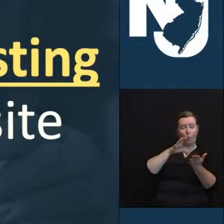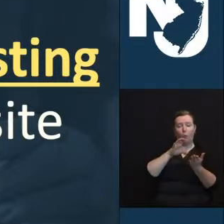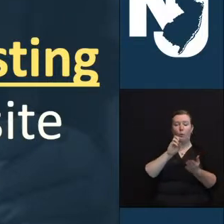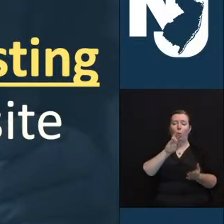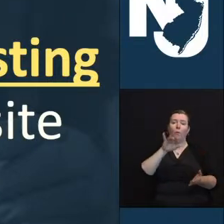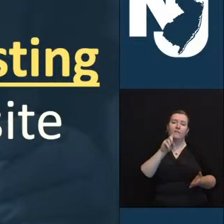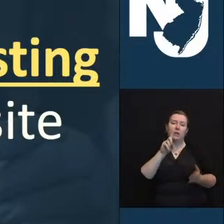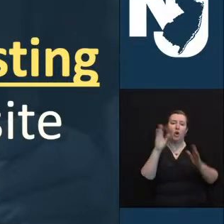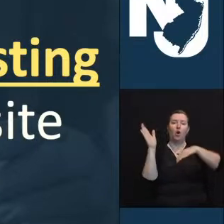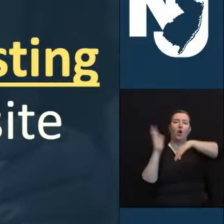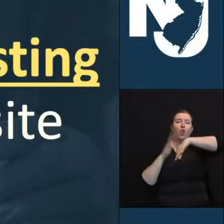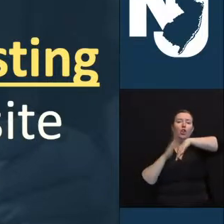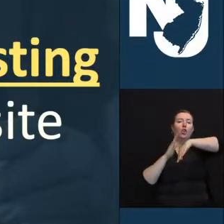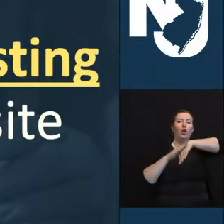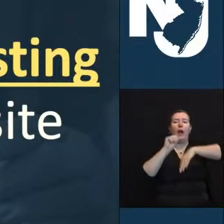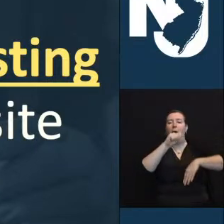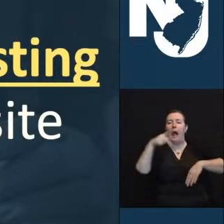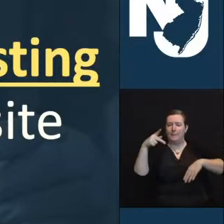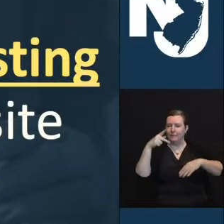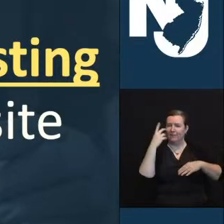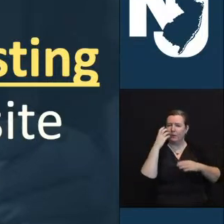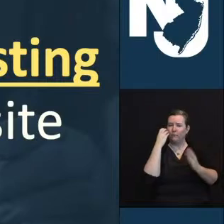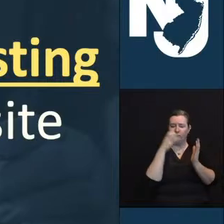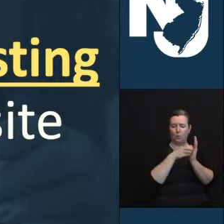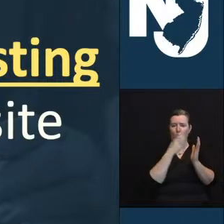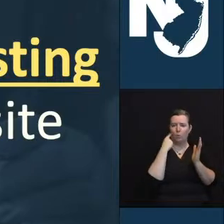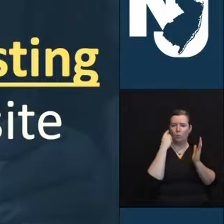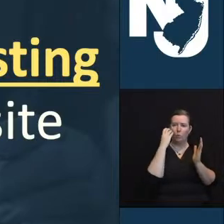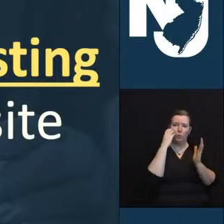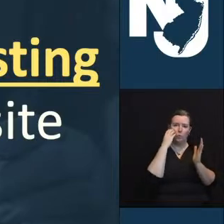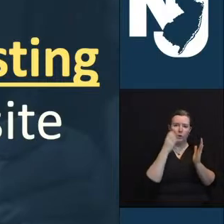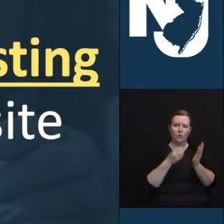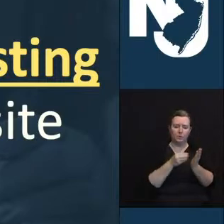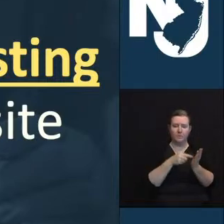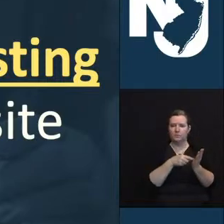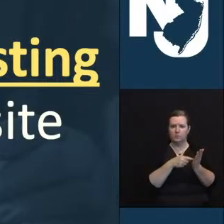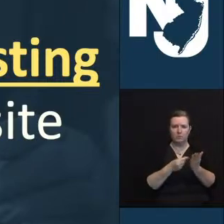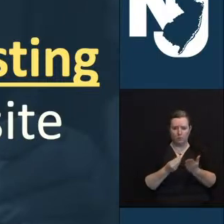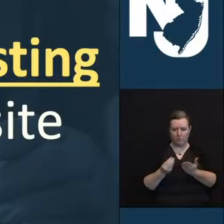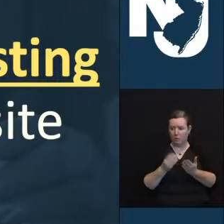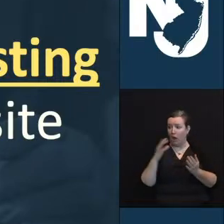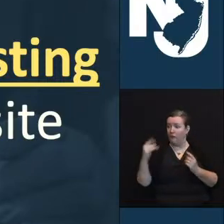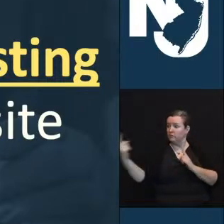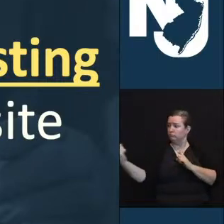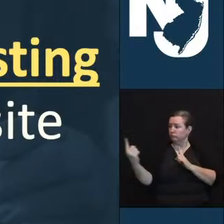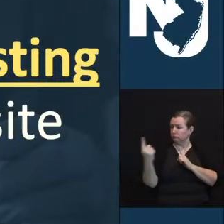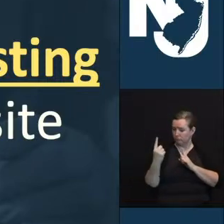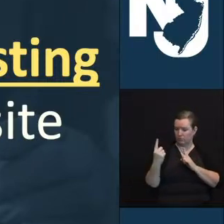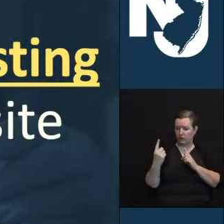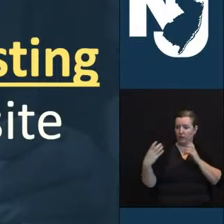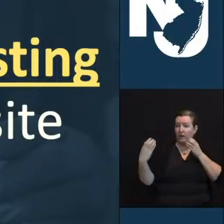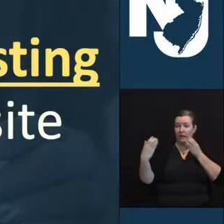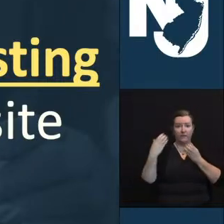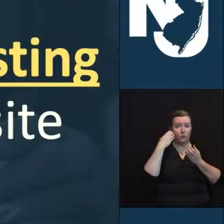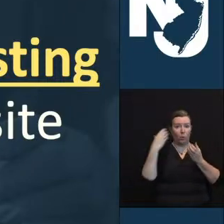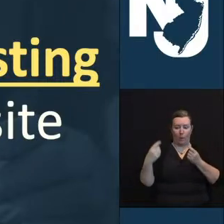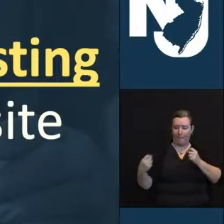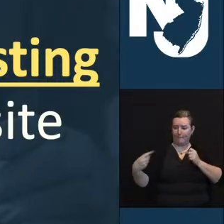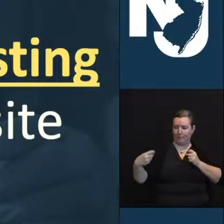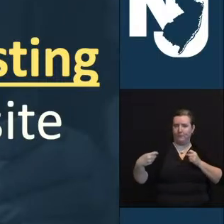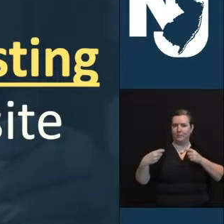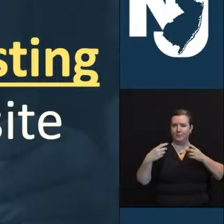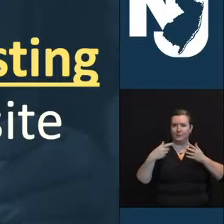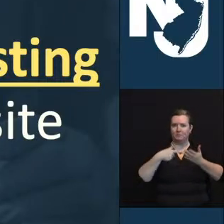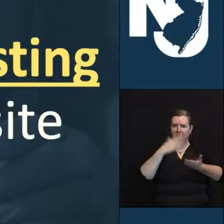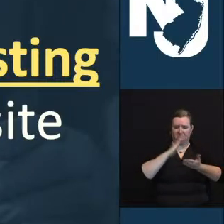smartphone app that can alert us if we've been potentially exposed to the coronavirus by someone we were next to, someone we don't know, online,